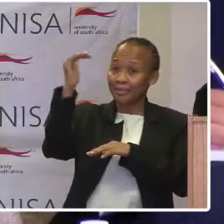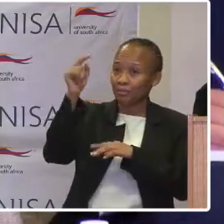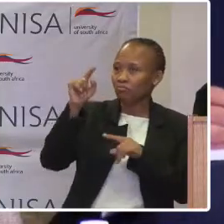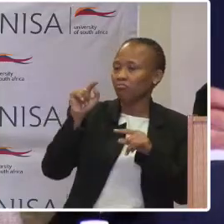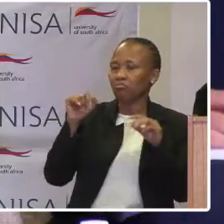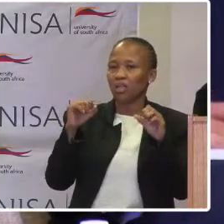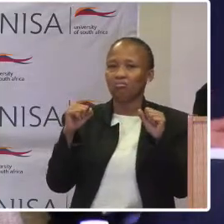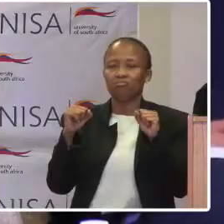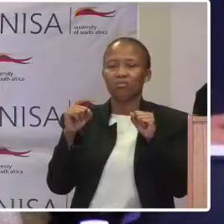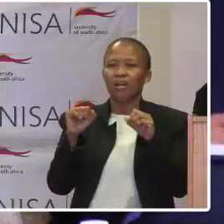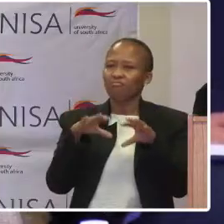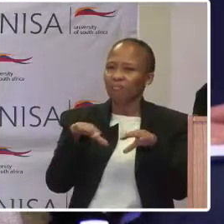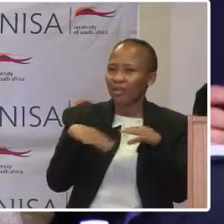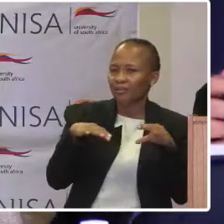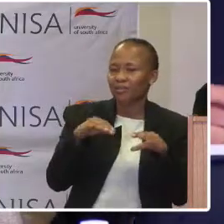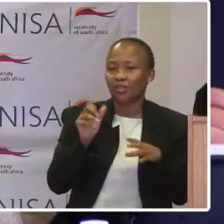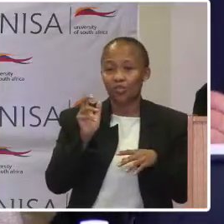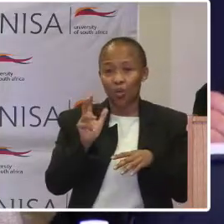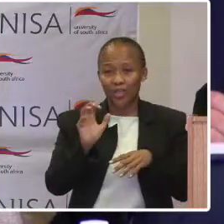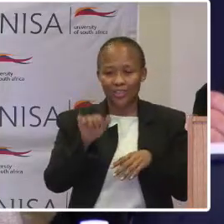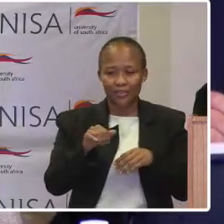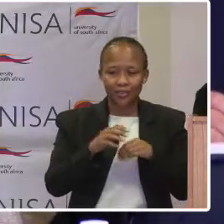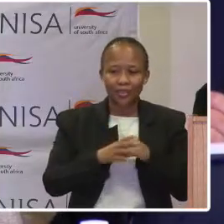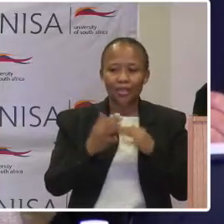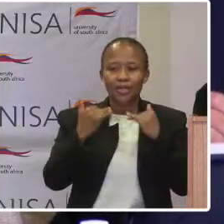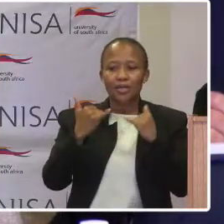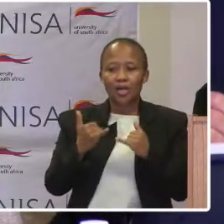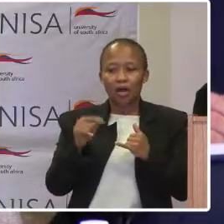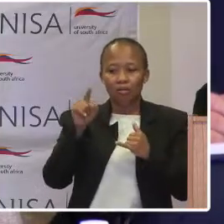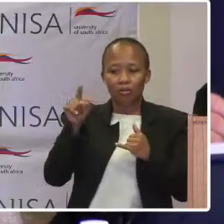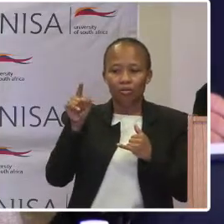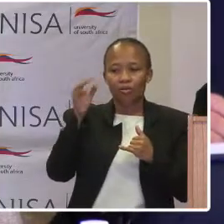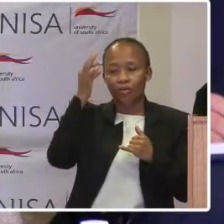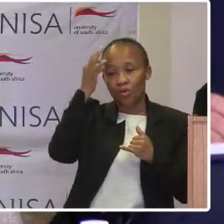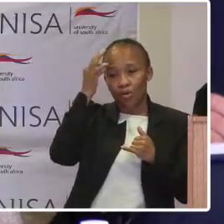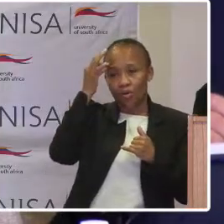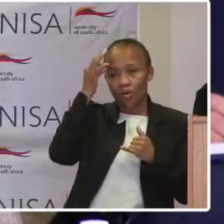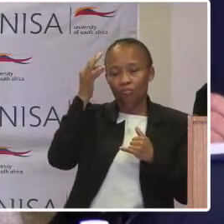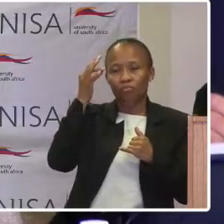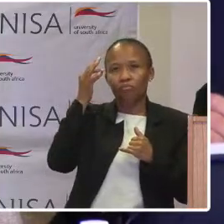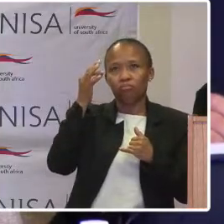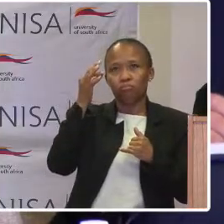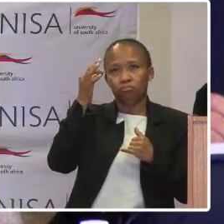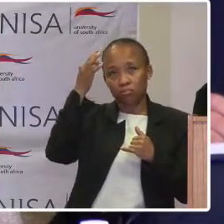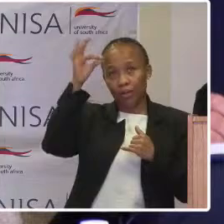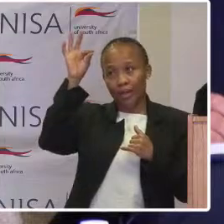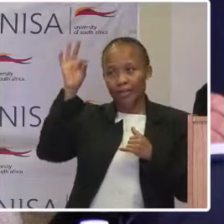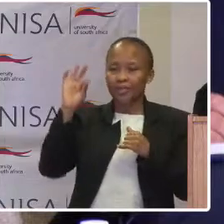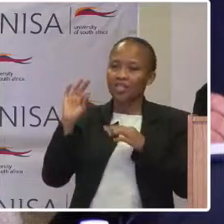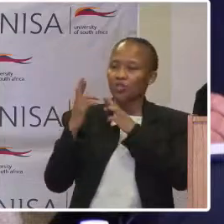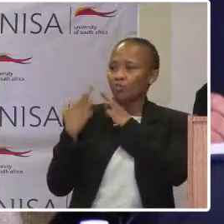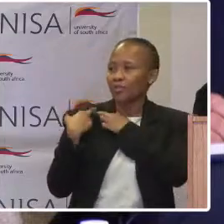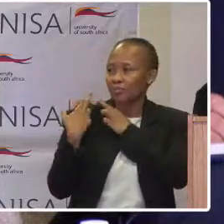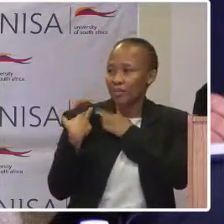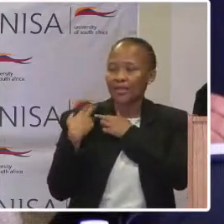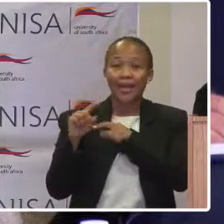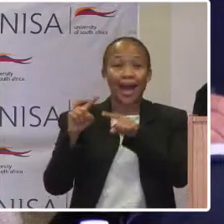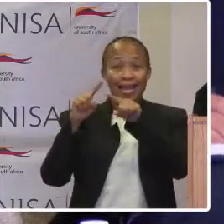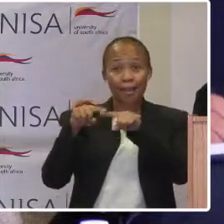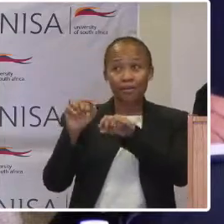activities. The state responsibility and liability, and also the